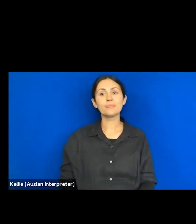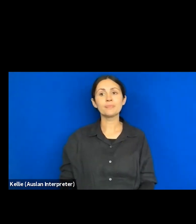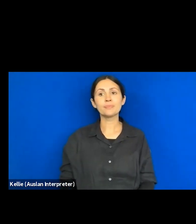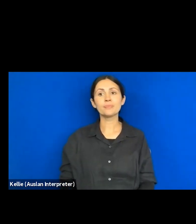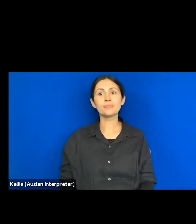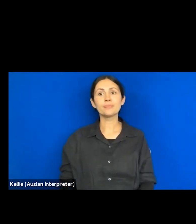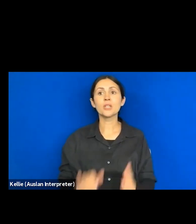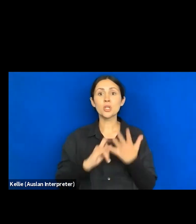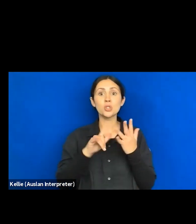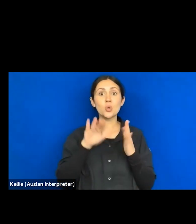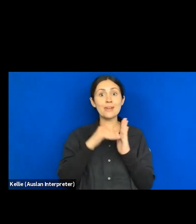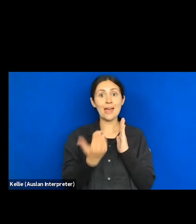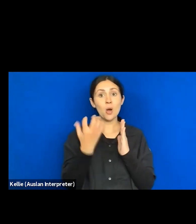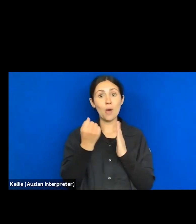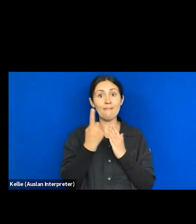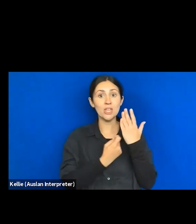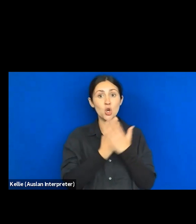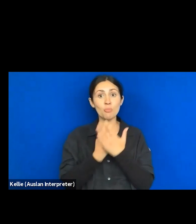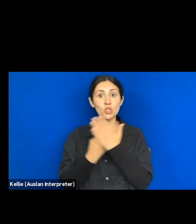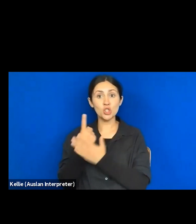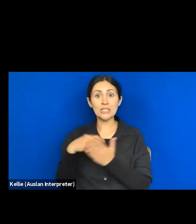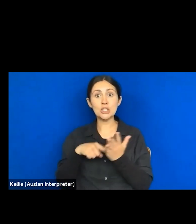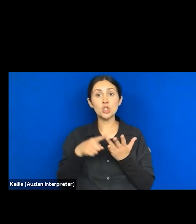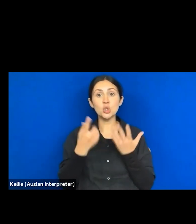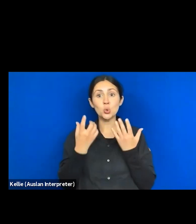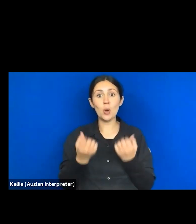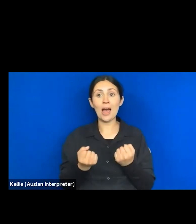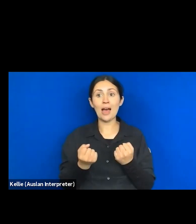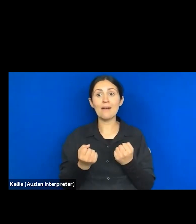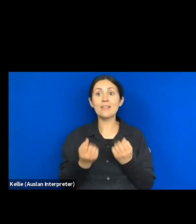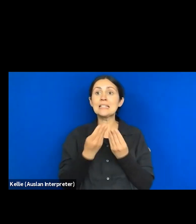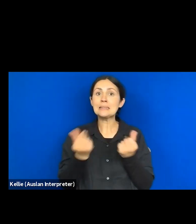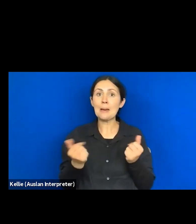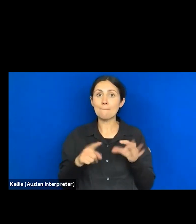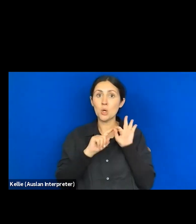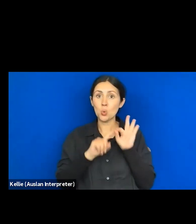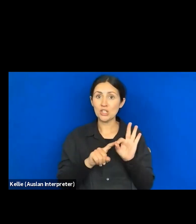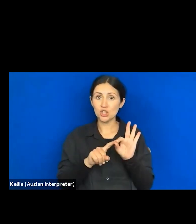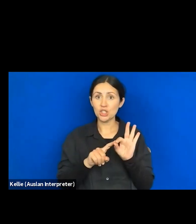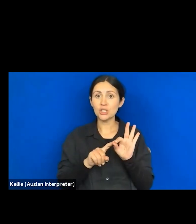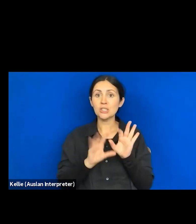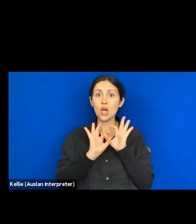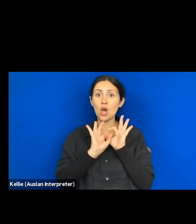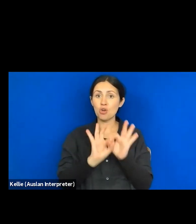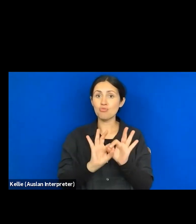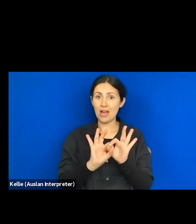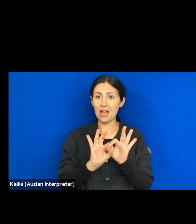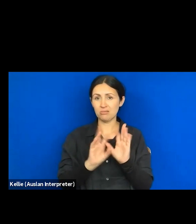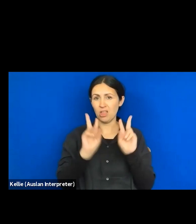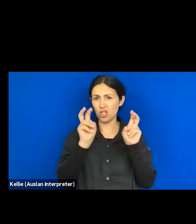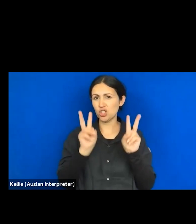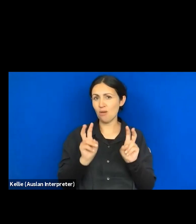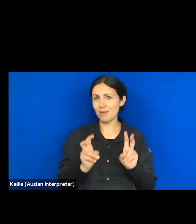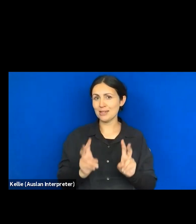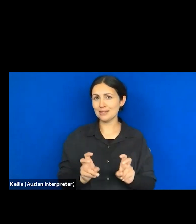the opportunity to have some questions around any of those topics that